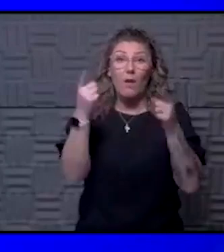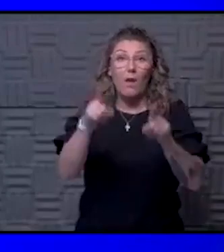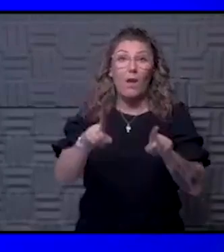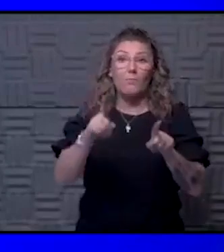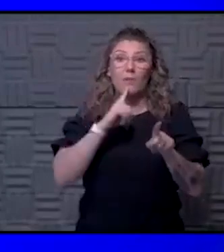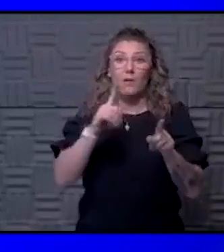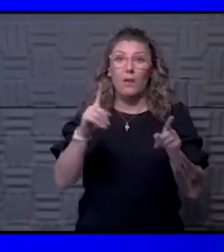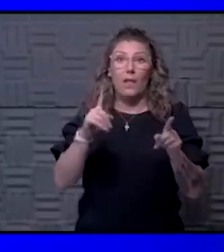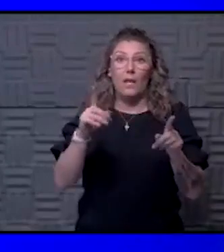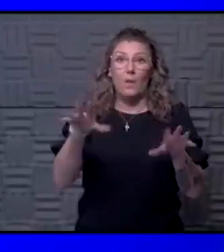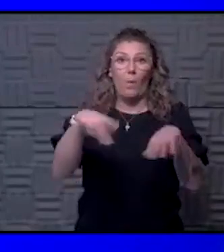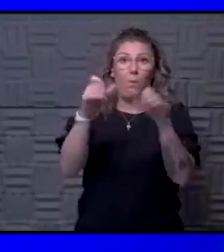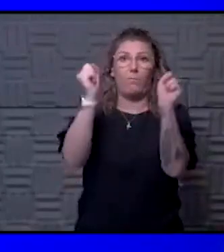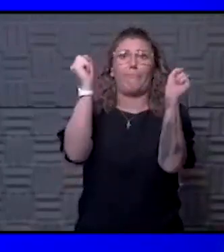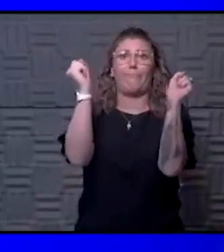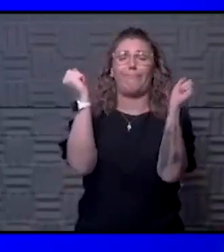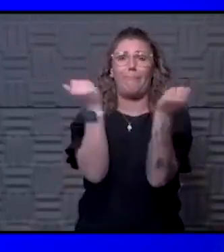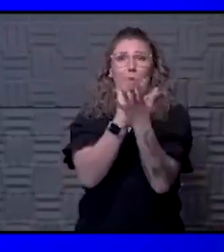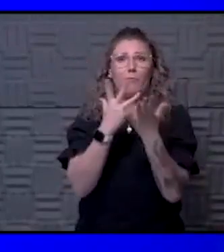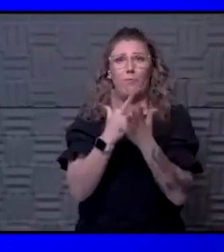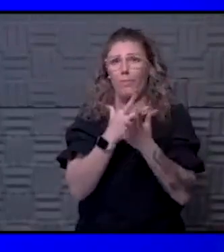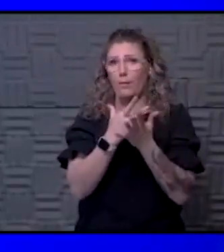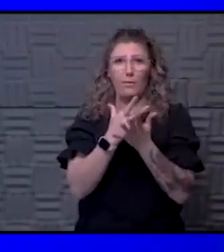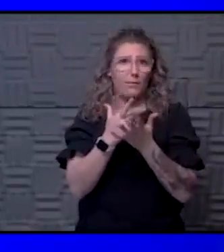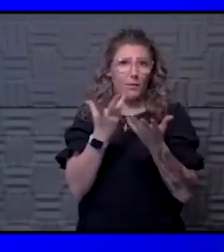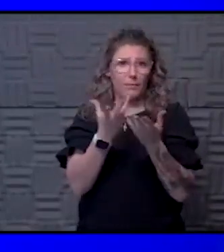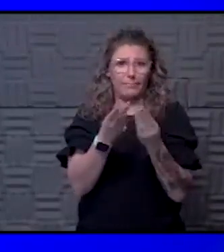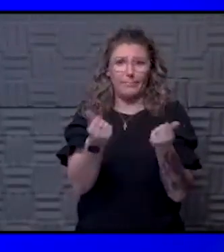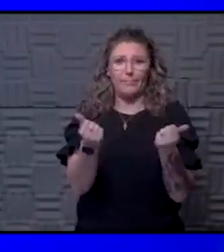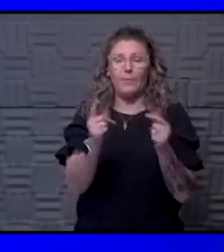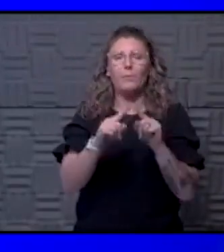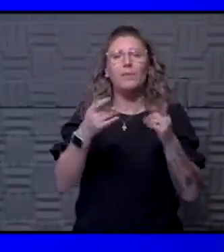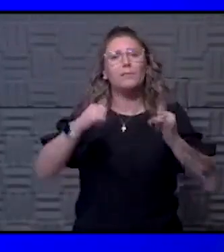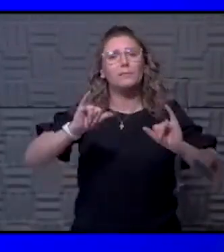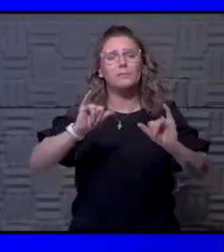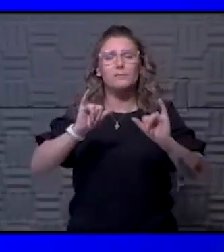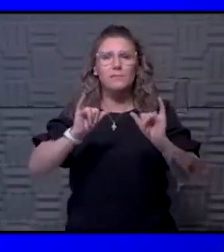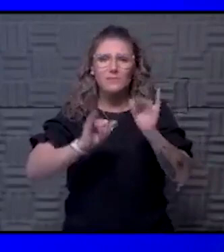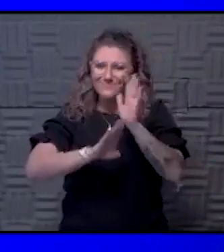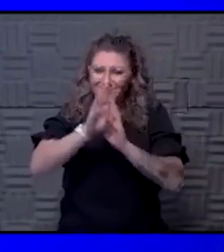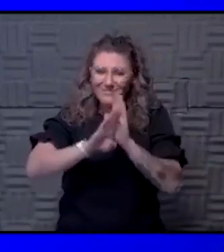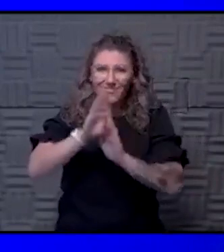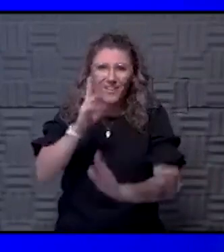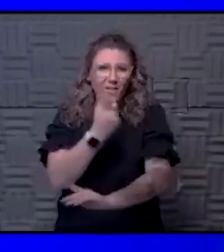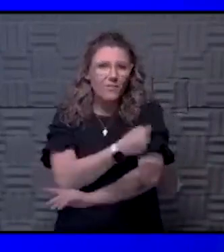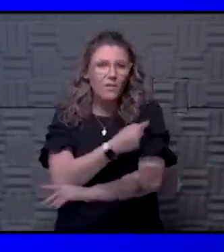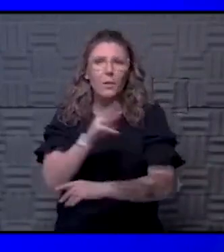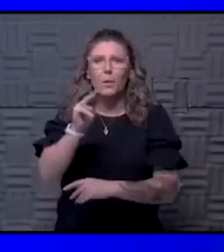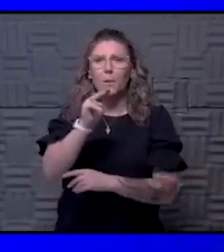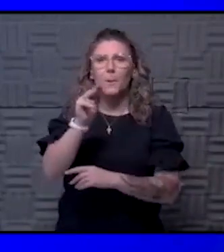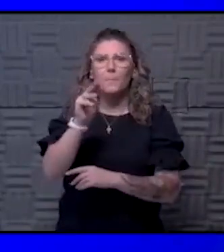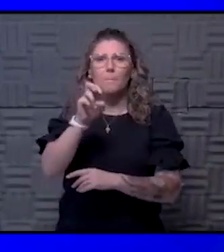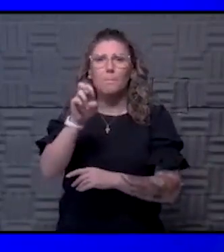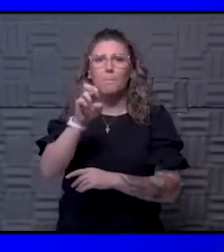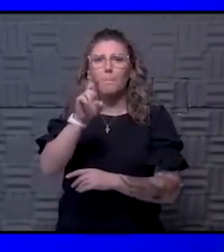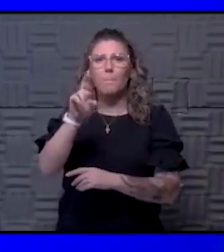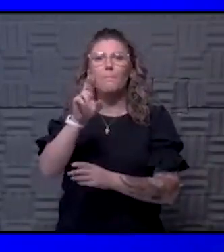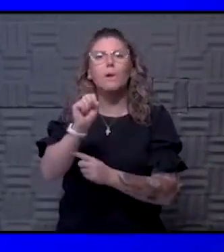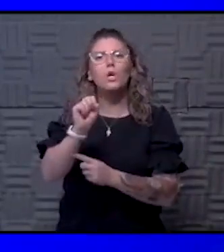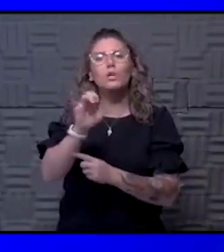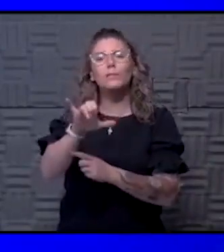cared about it. Resources dried up. They are still looking at developing a vaccine for MERS, but MERS